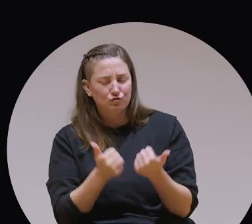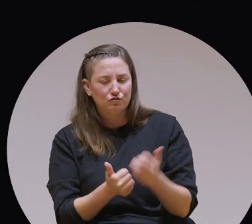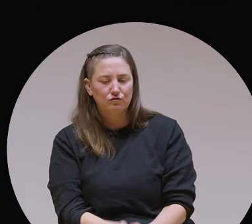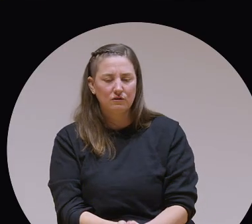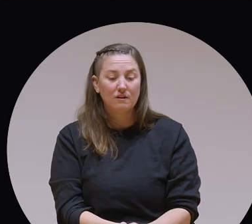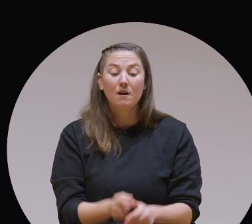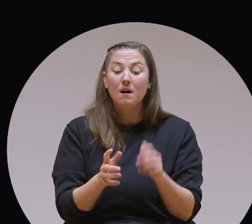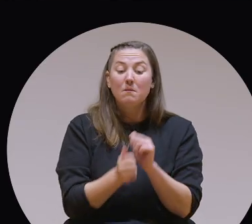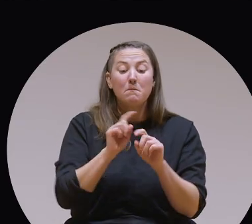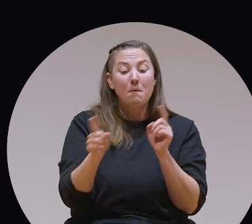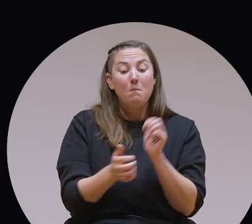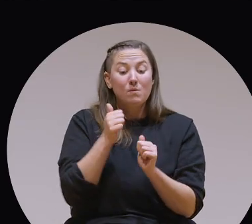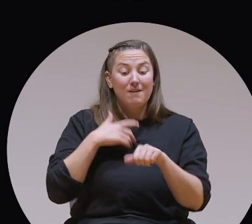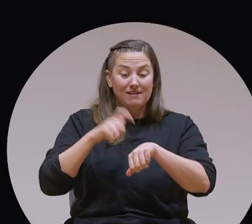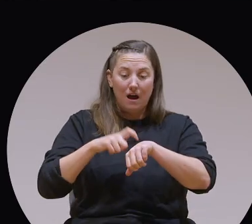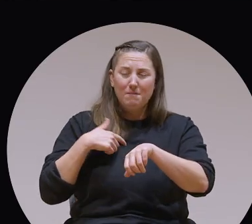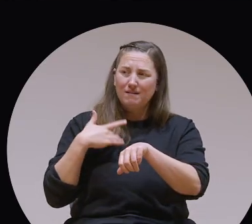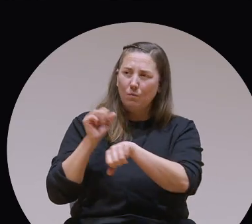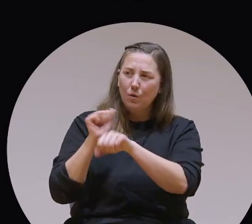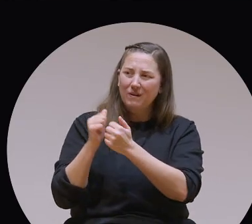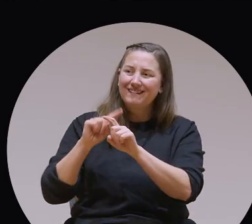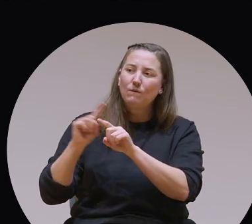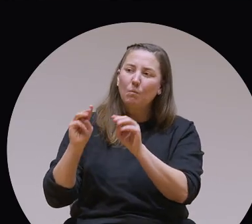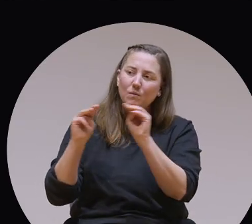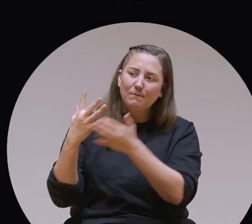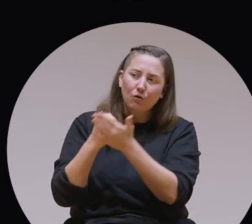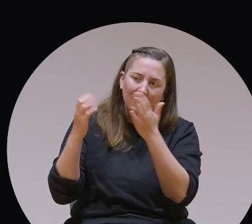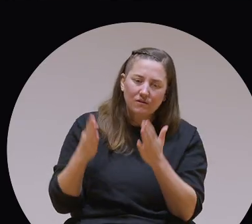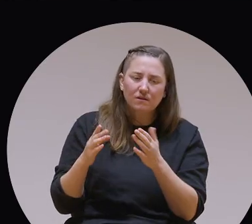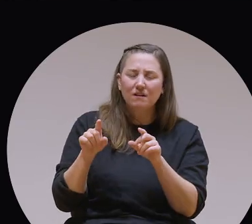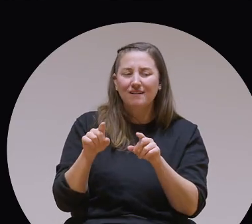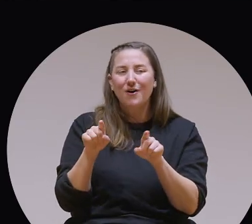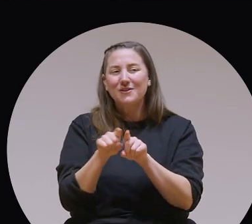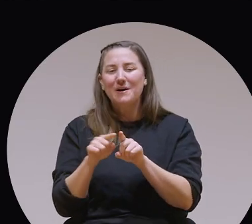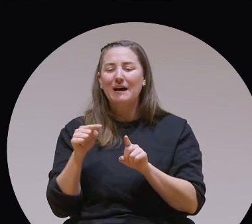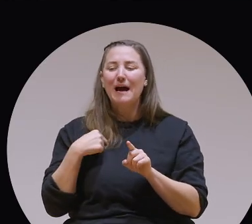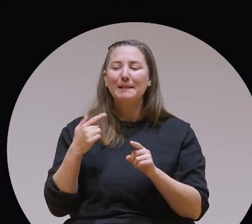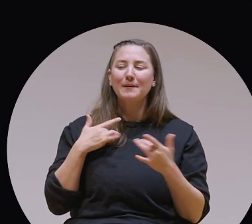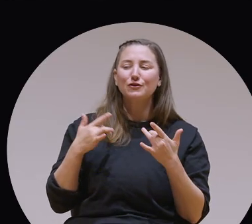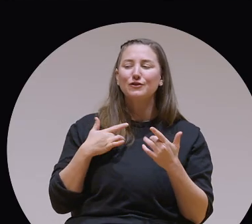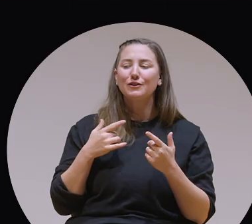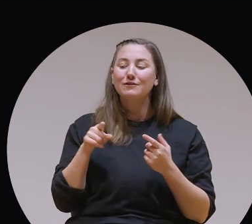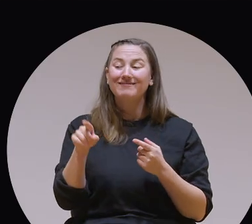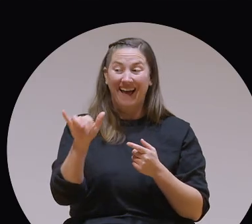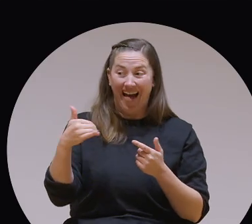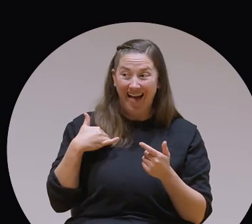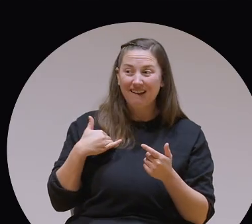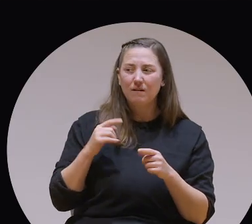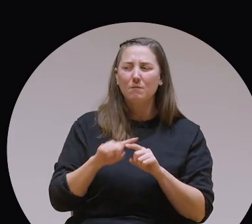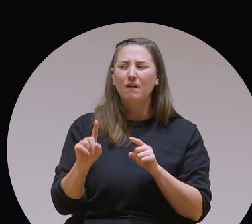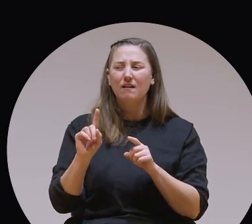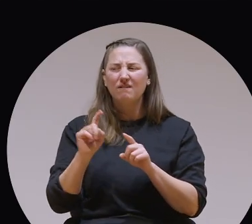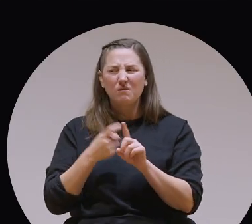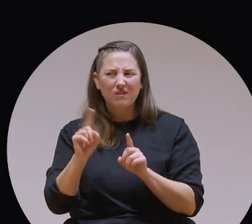time working with the curators in the museum and worrying about where things came from that were being offered for sale or offered